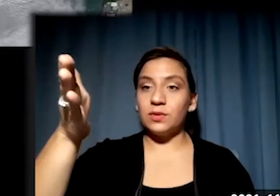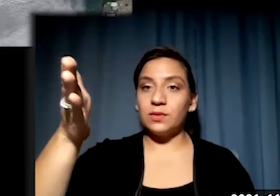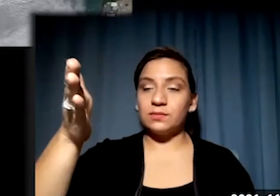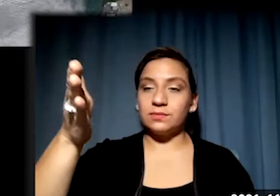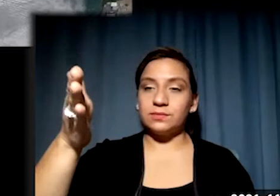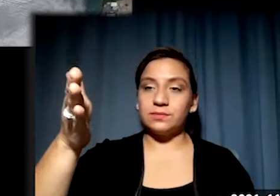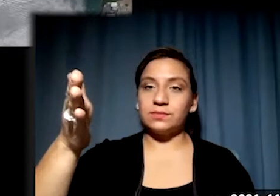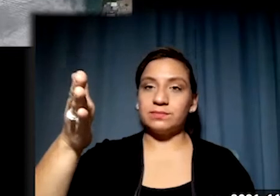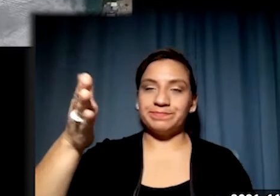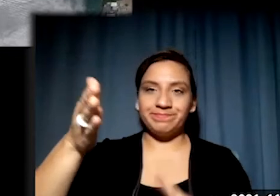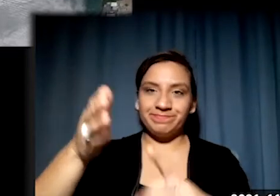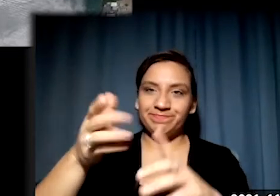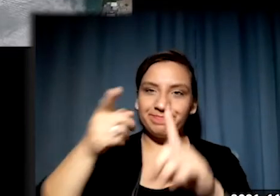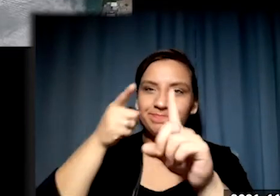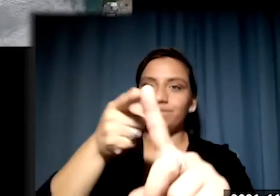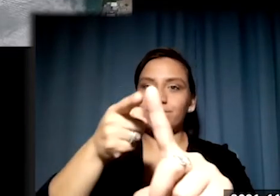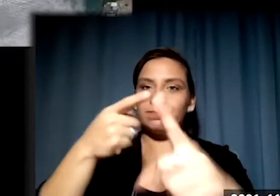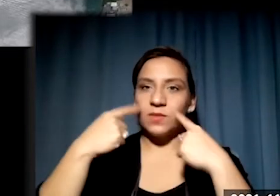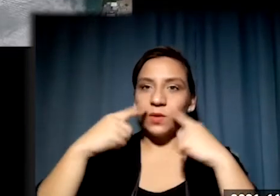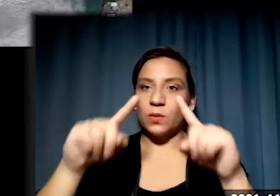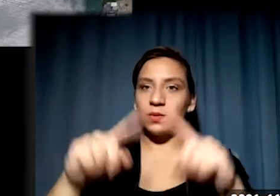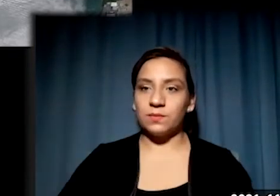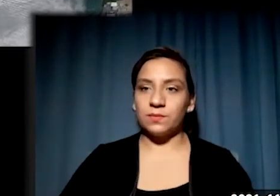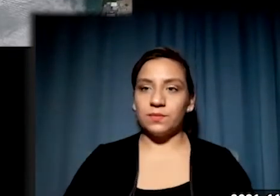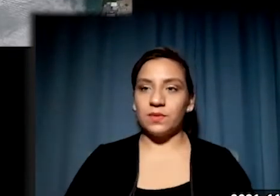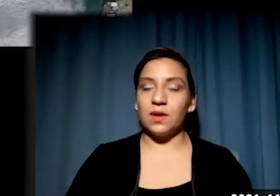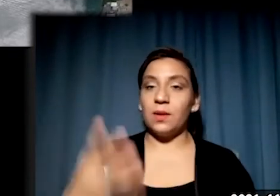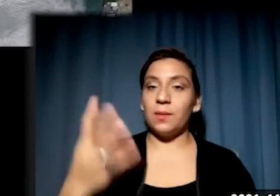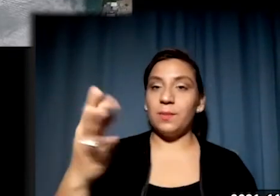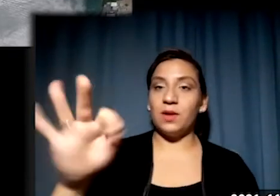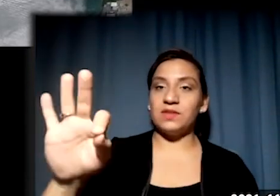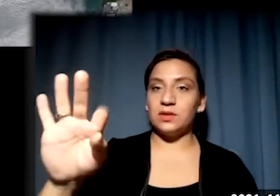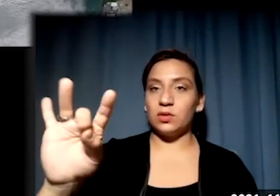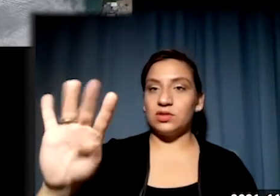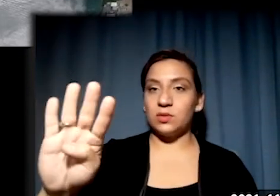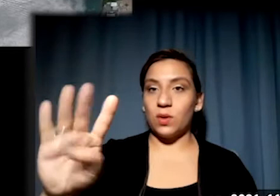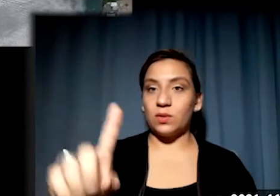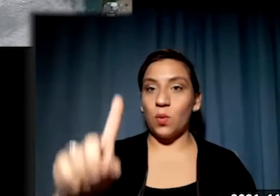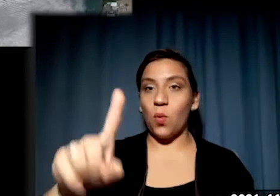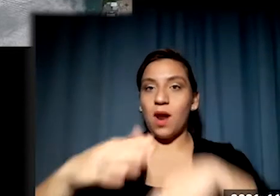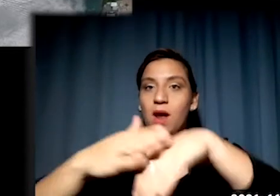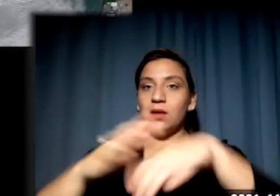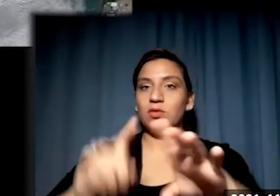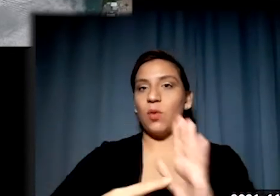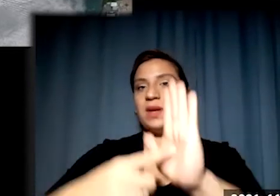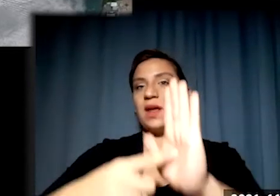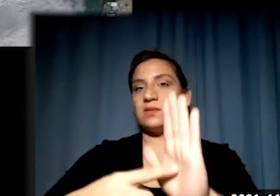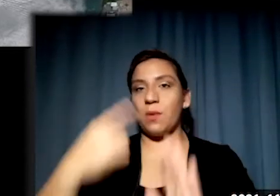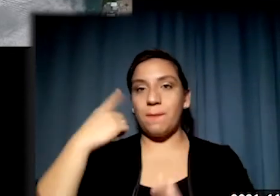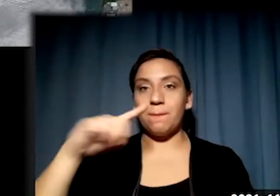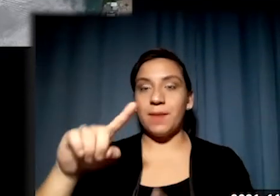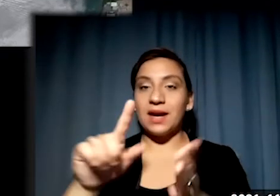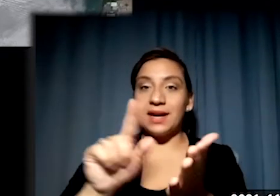In 1984, a nomination to the National Register of Historic Places. For those of you that are not too